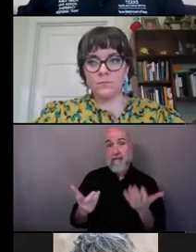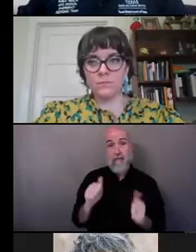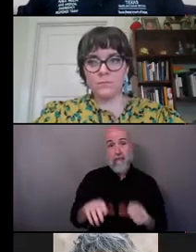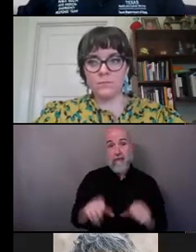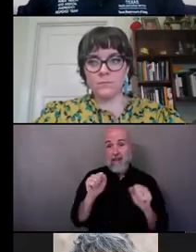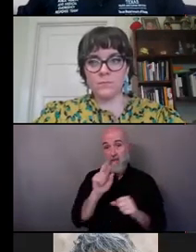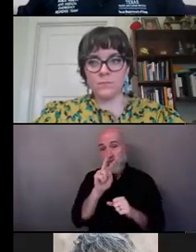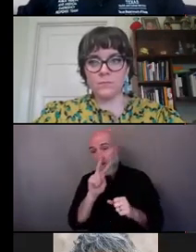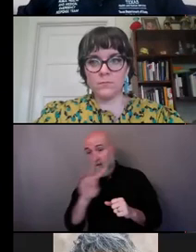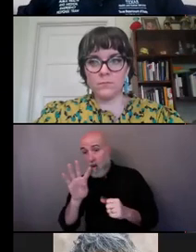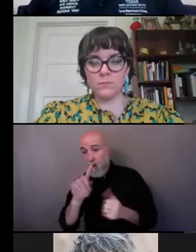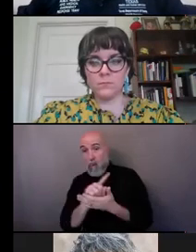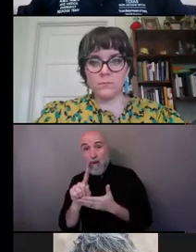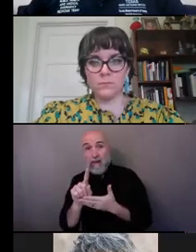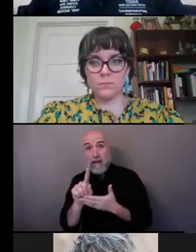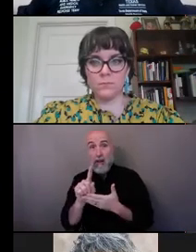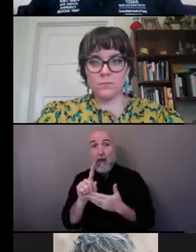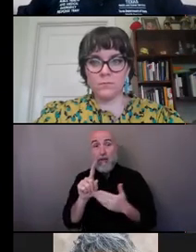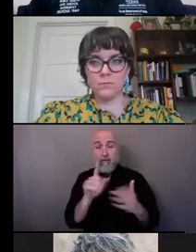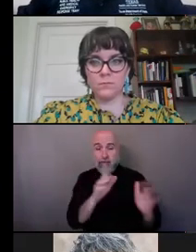4 weeks to reach a reported